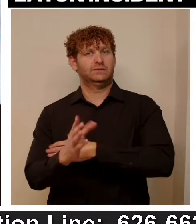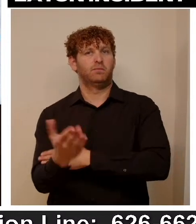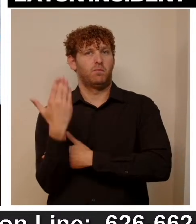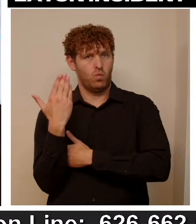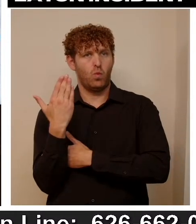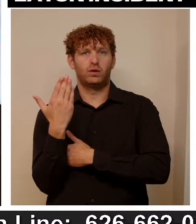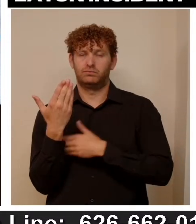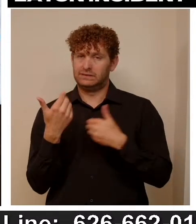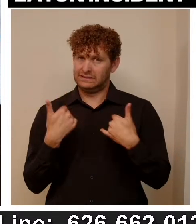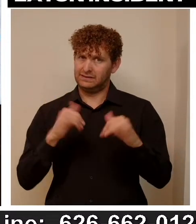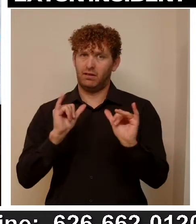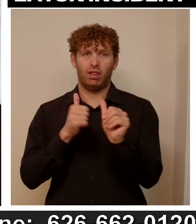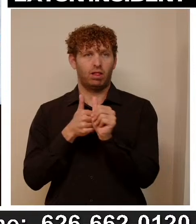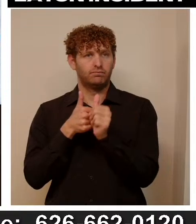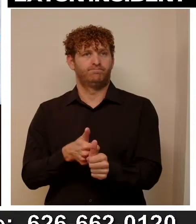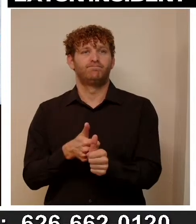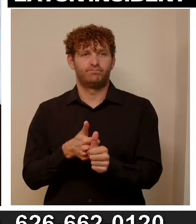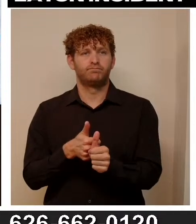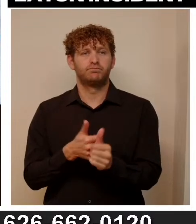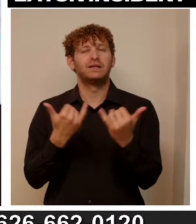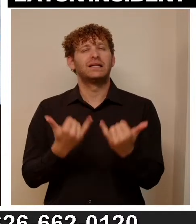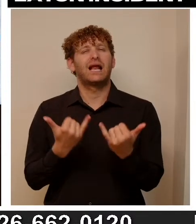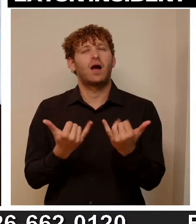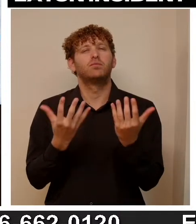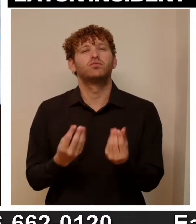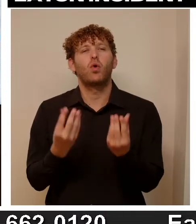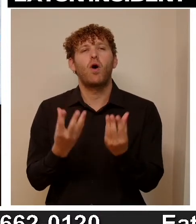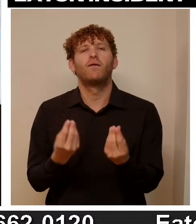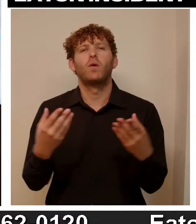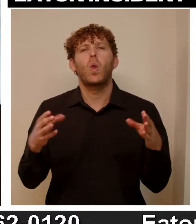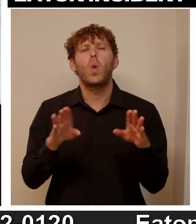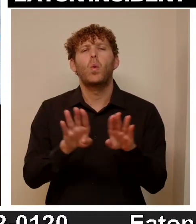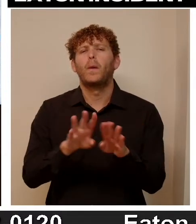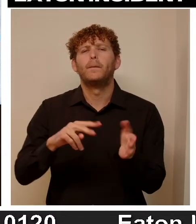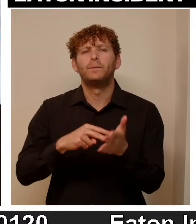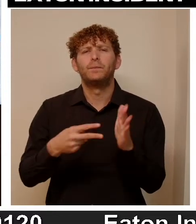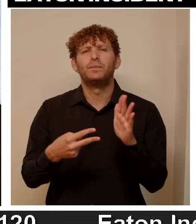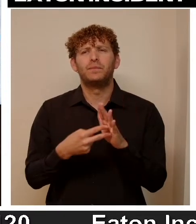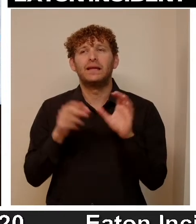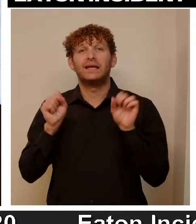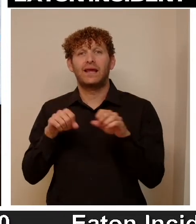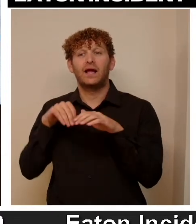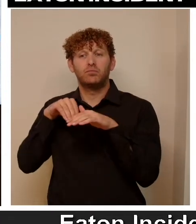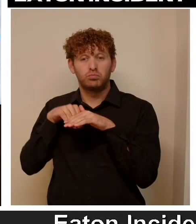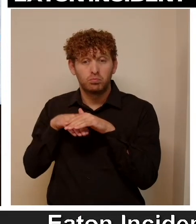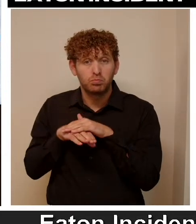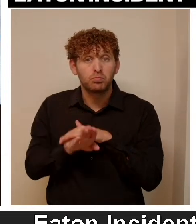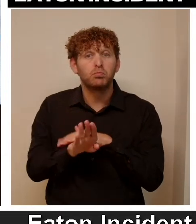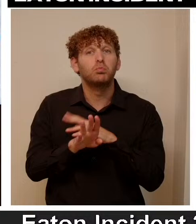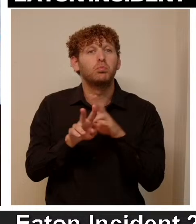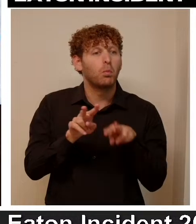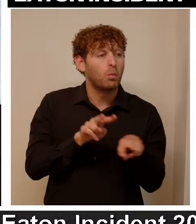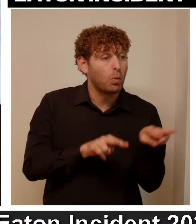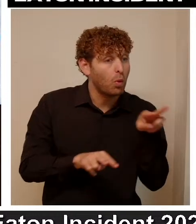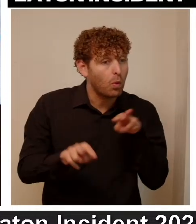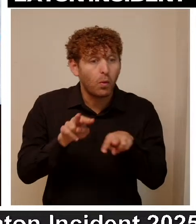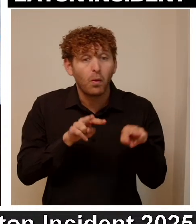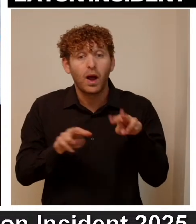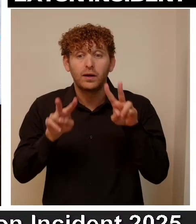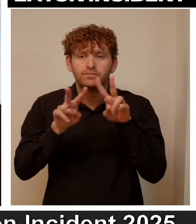soft closure area is to have people go in, assess the area, some of their property, get